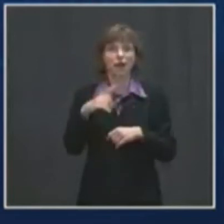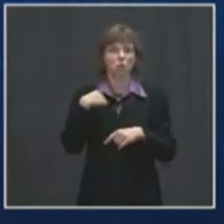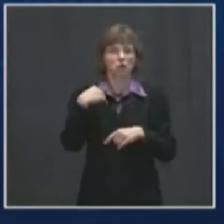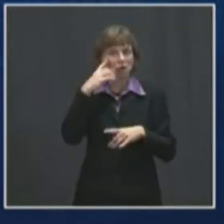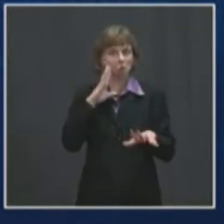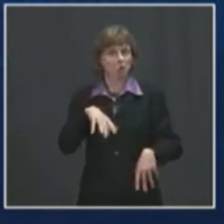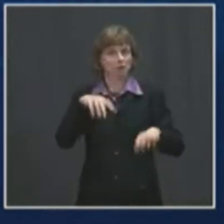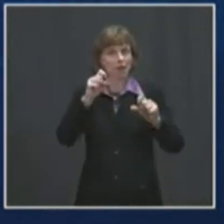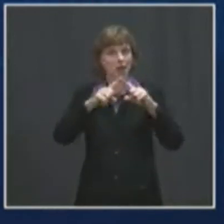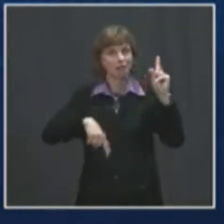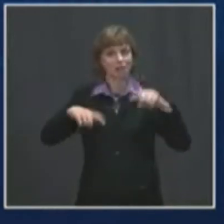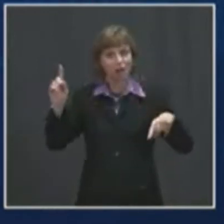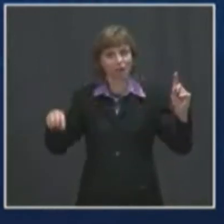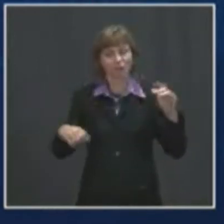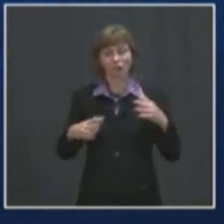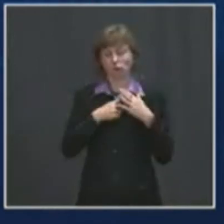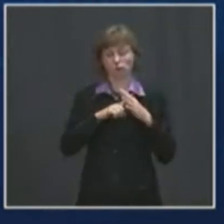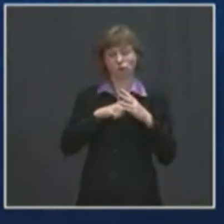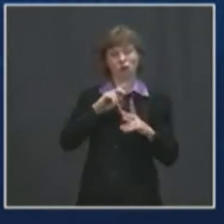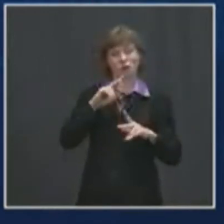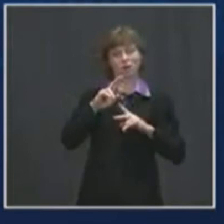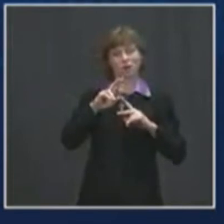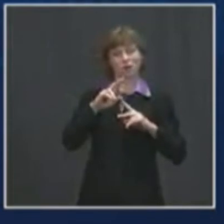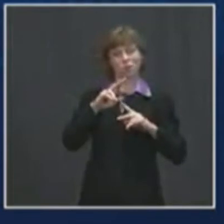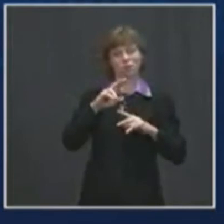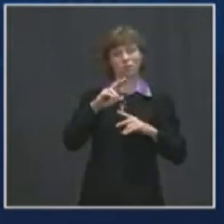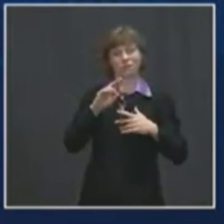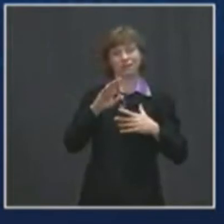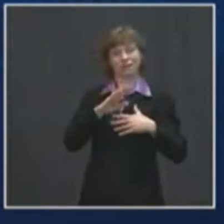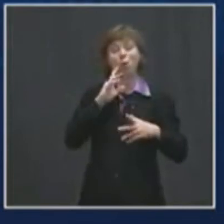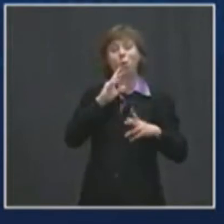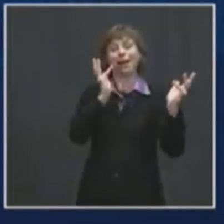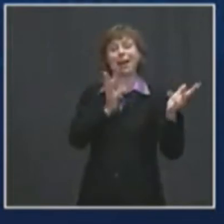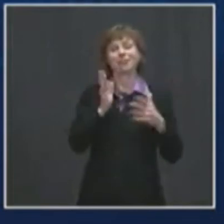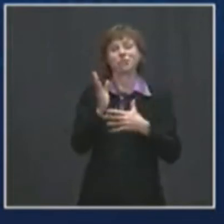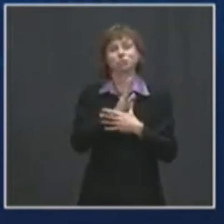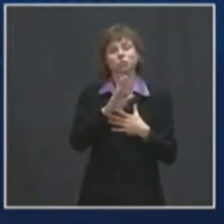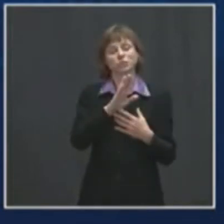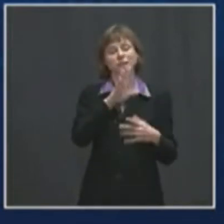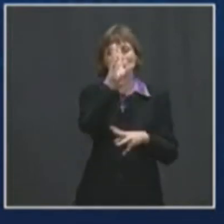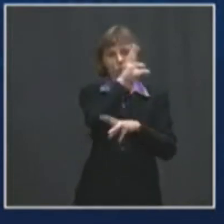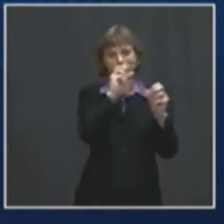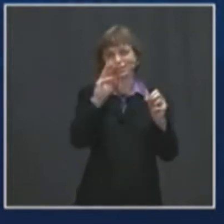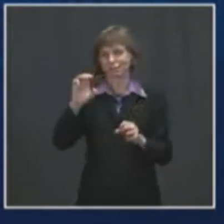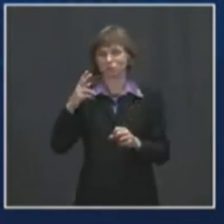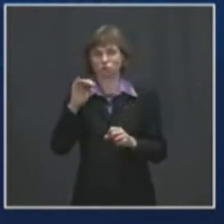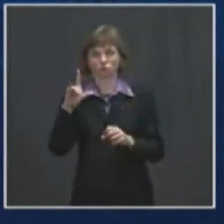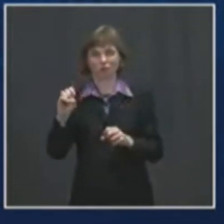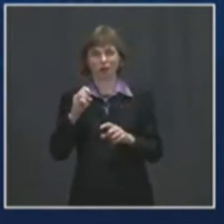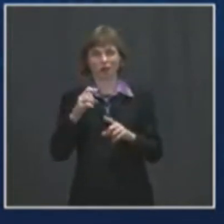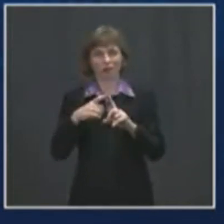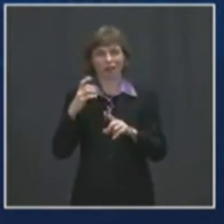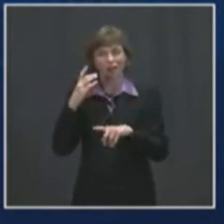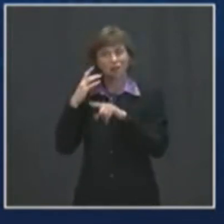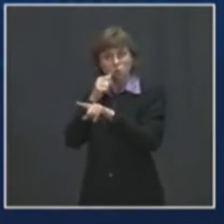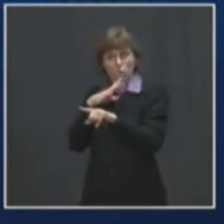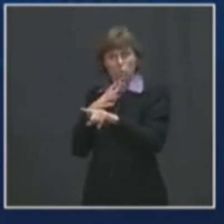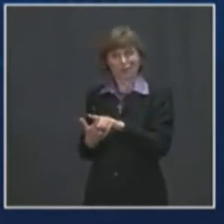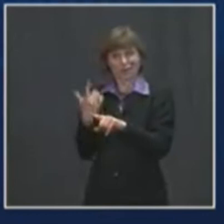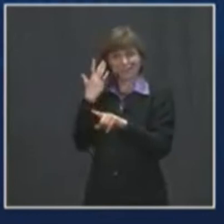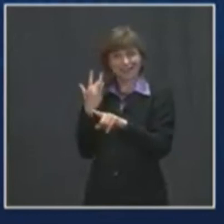The inaugural edition will be a conversation between the President and Michelle, who lives in Roseville, California, and lost her job at a startup